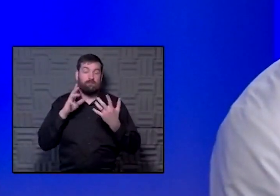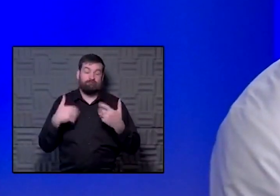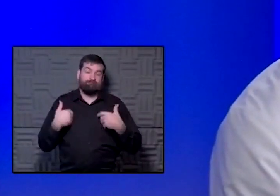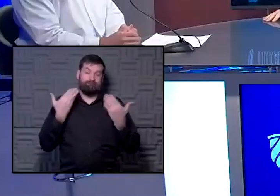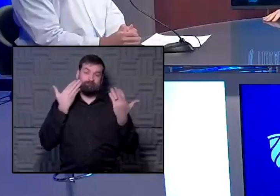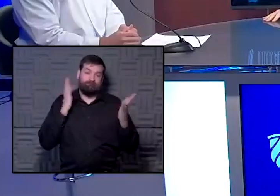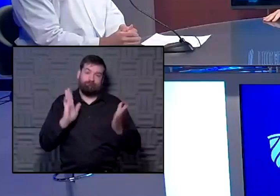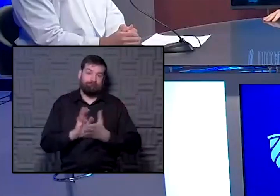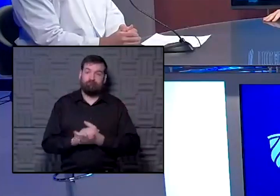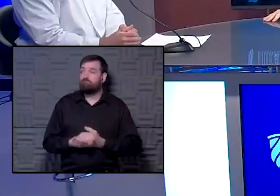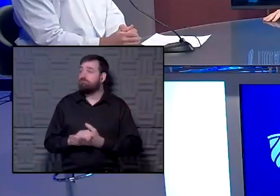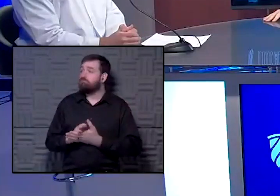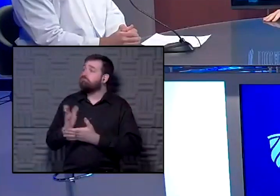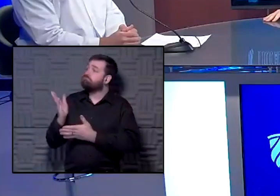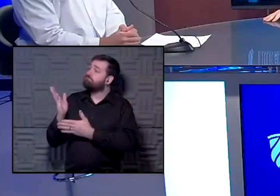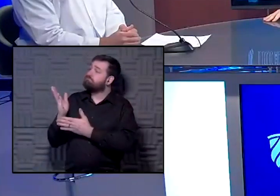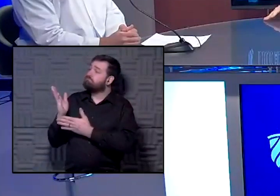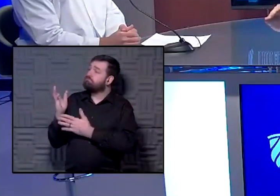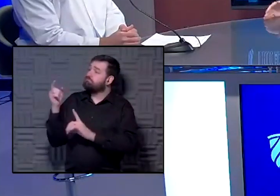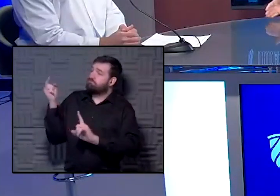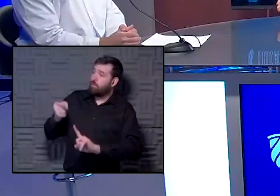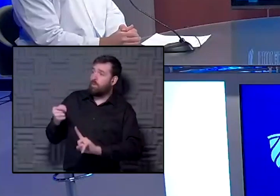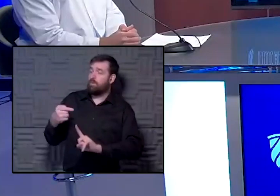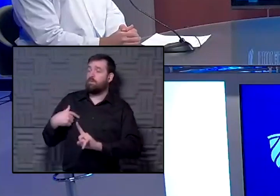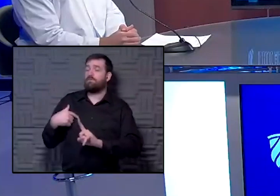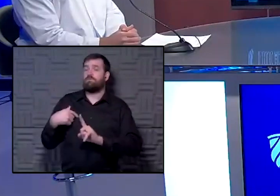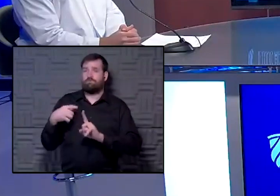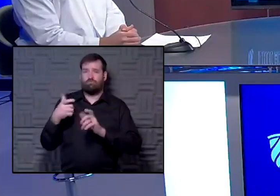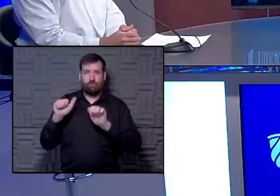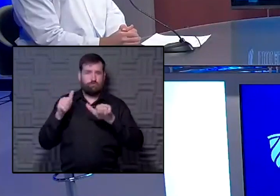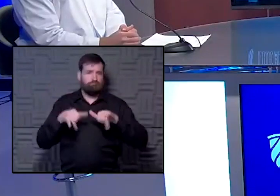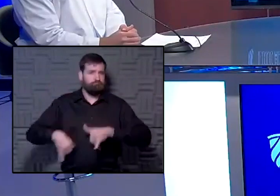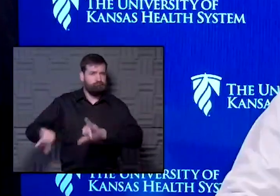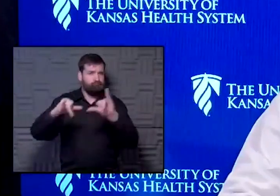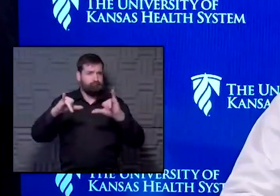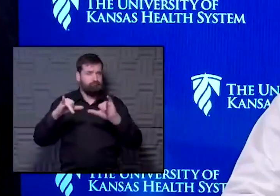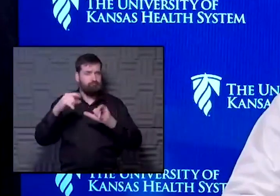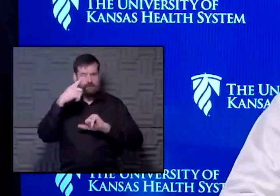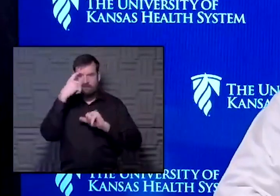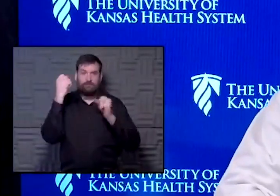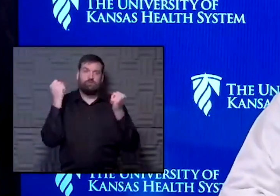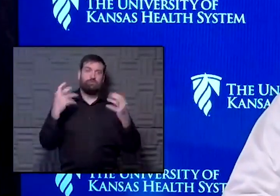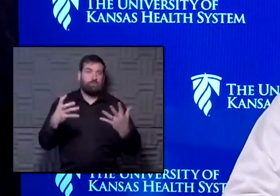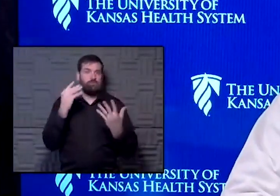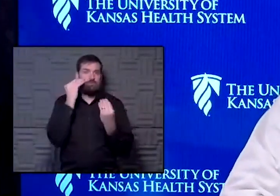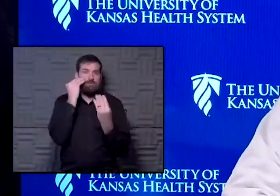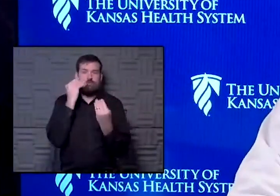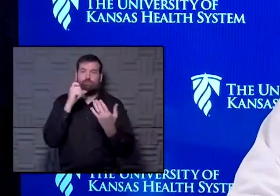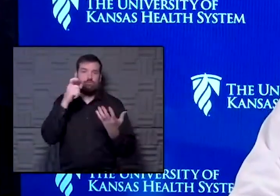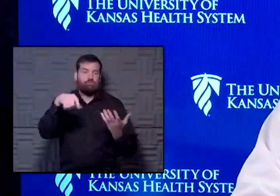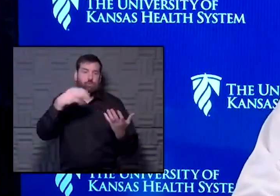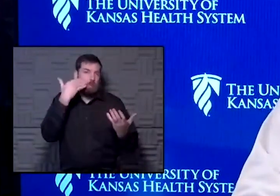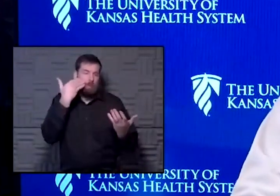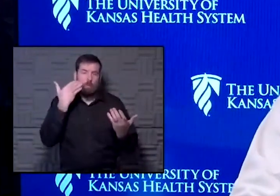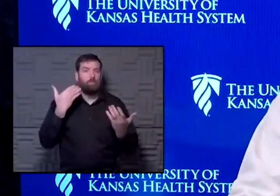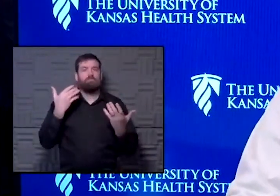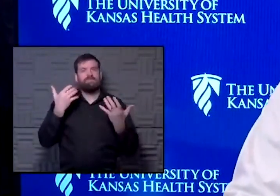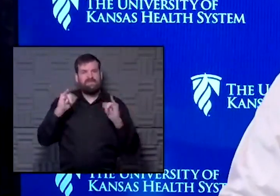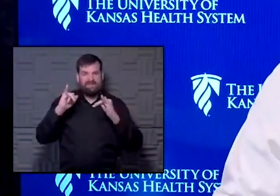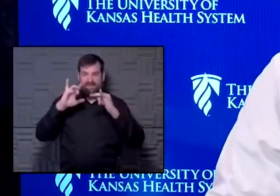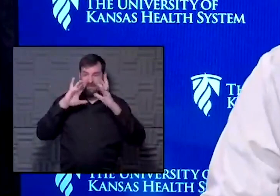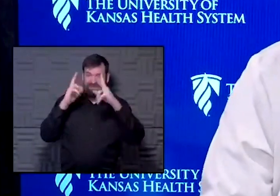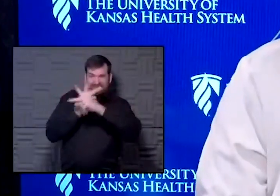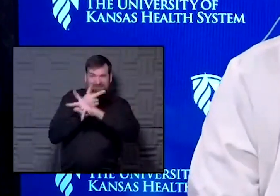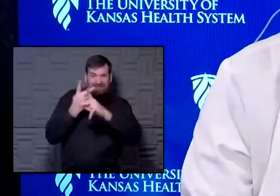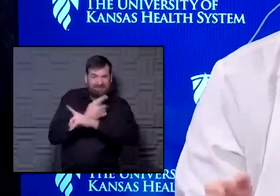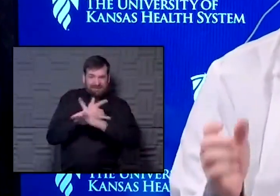know. So I think in summary, we're saying they said it need to be consistent with guidelines because there's so much we don't know. Stick with it. We're still building the airplane while we fly